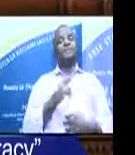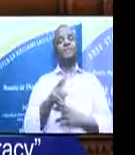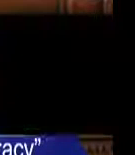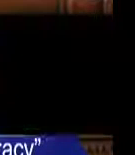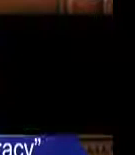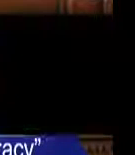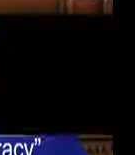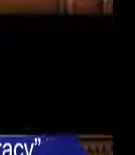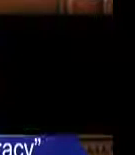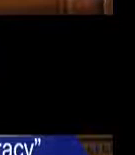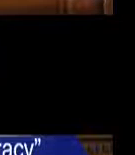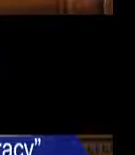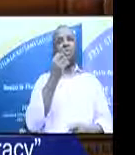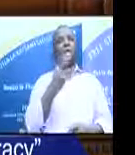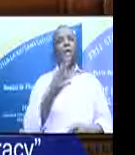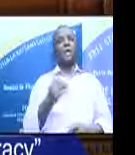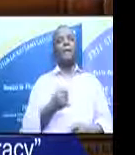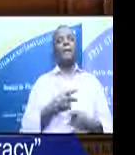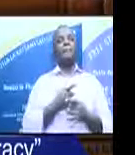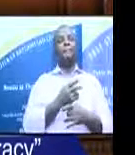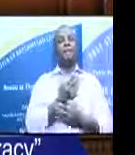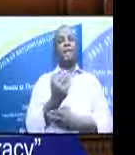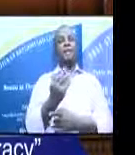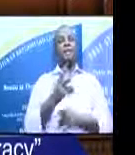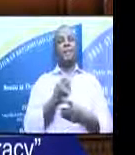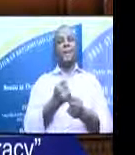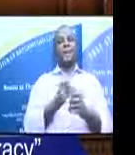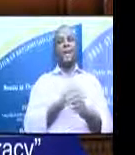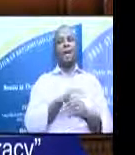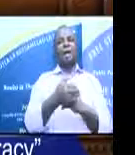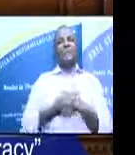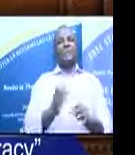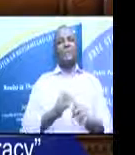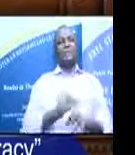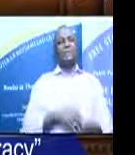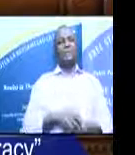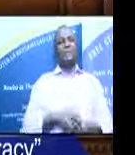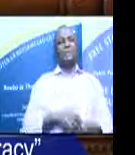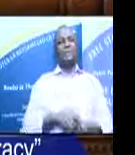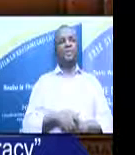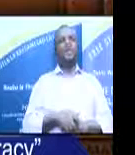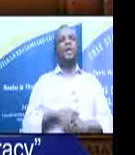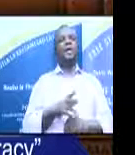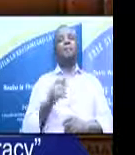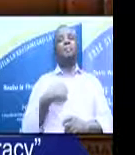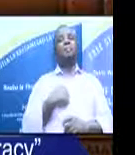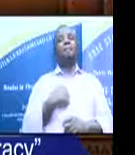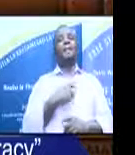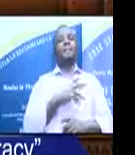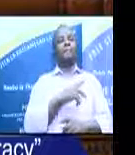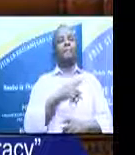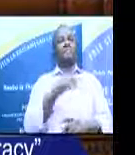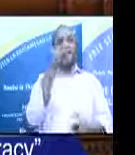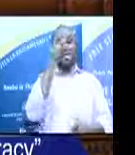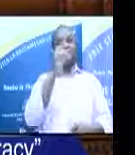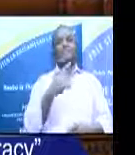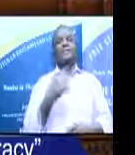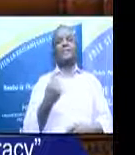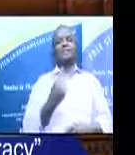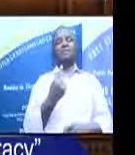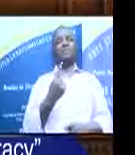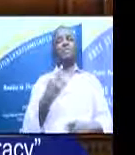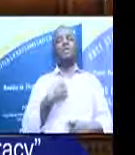that the patients did not have linens on their bed? They have to bring their own linens. After the